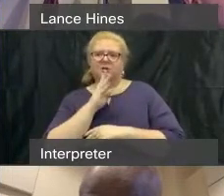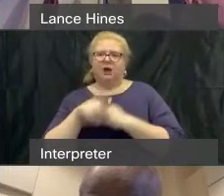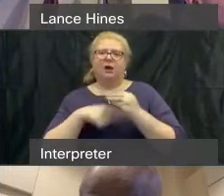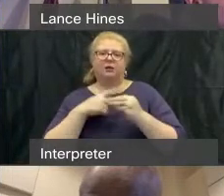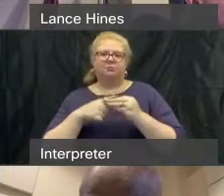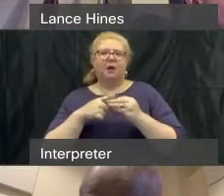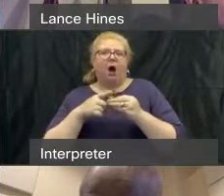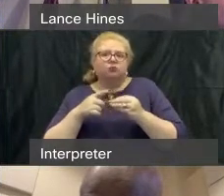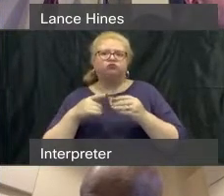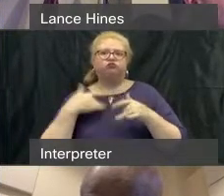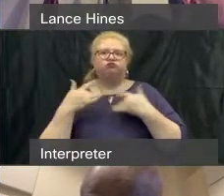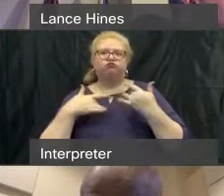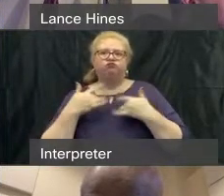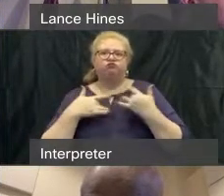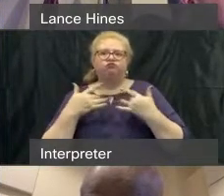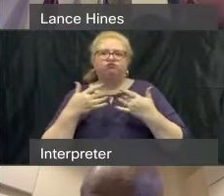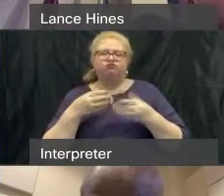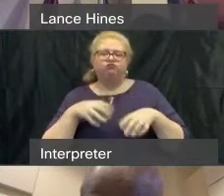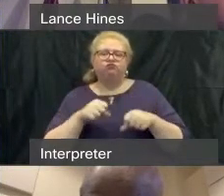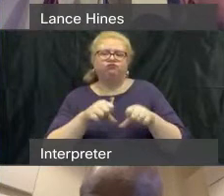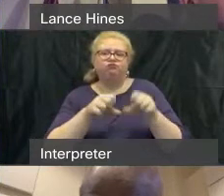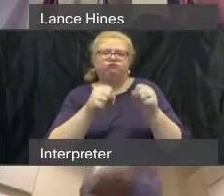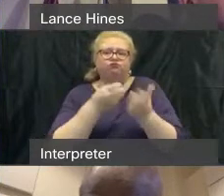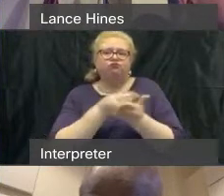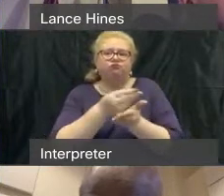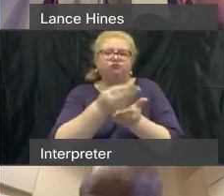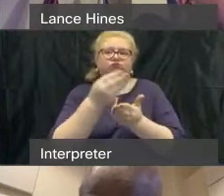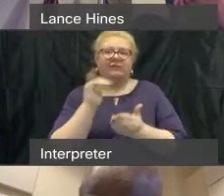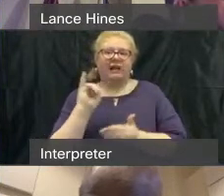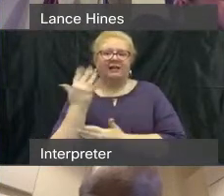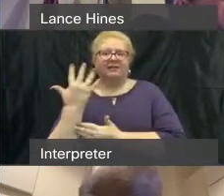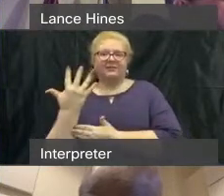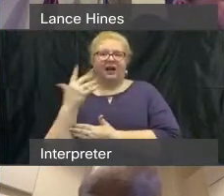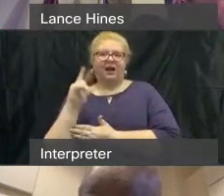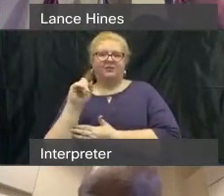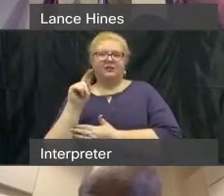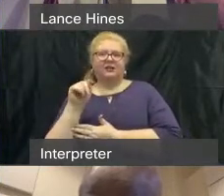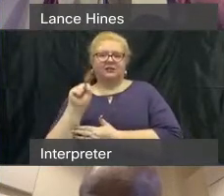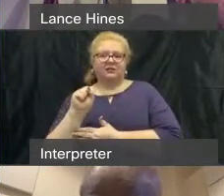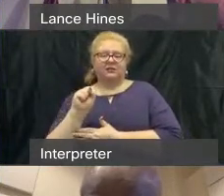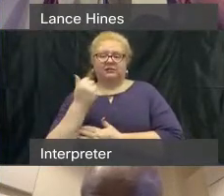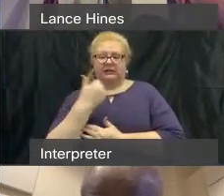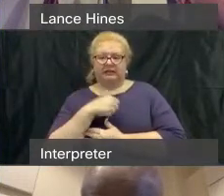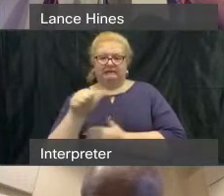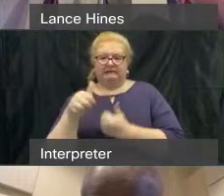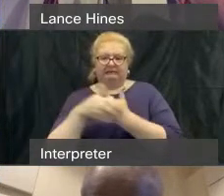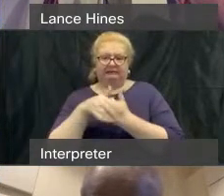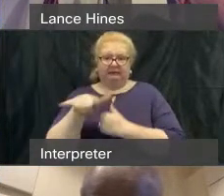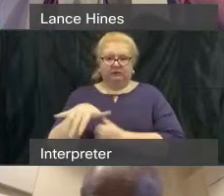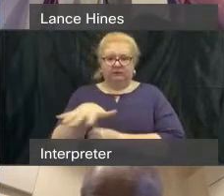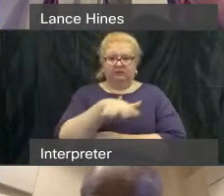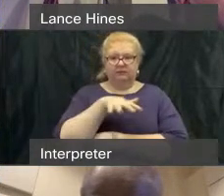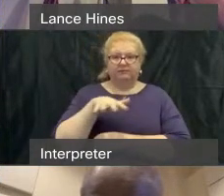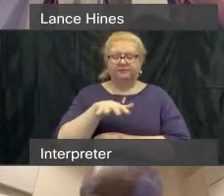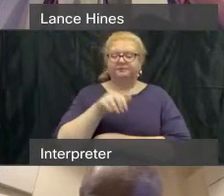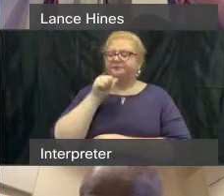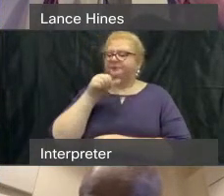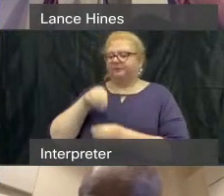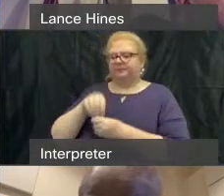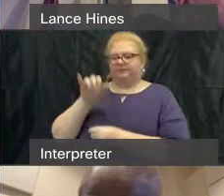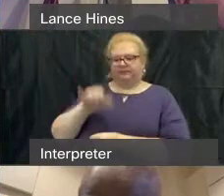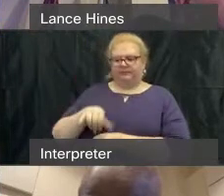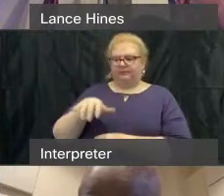5 lots. So are theirs anywhere in the vicinity of this? Not in the vicinity right there, but they do have